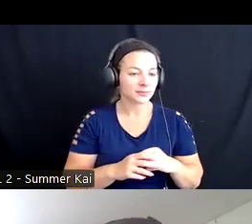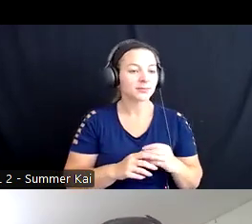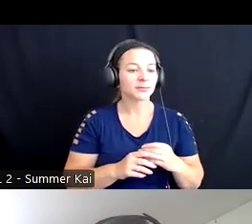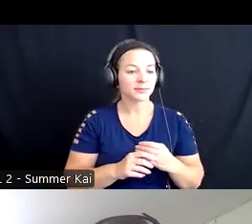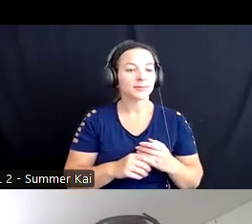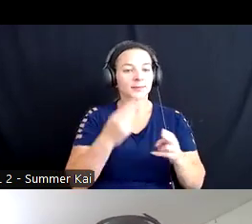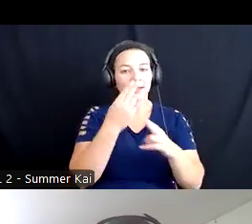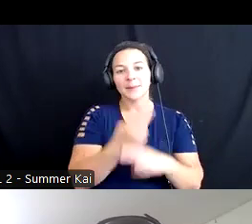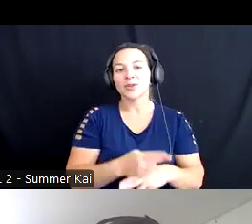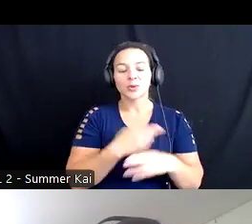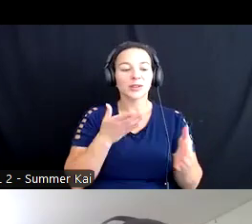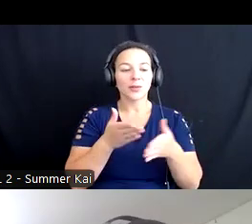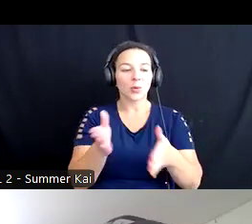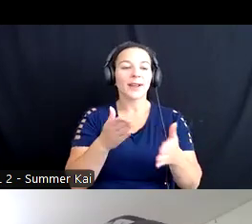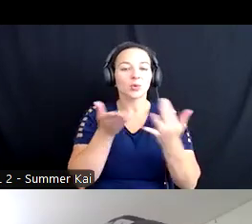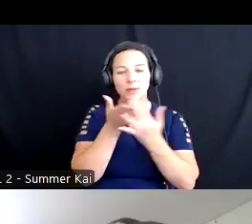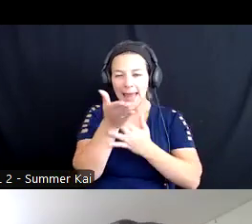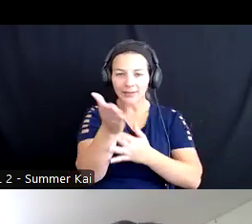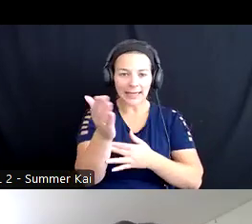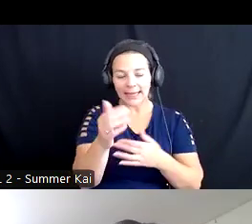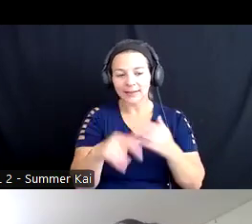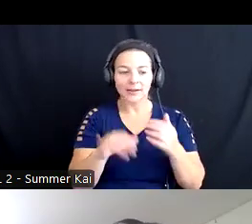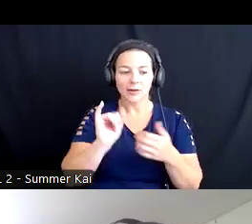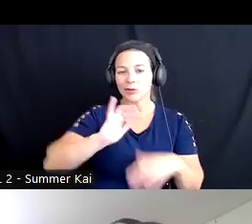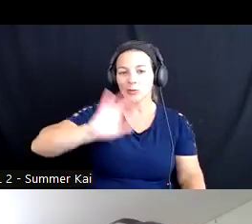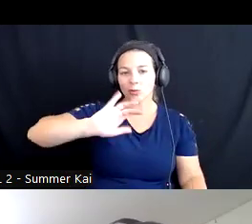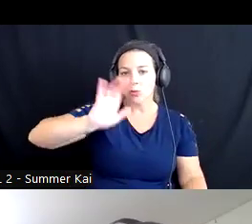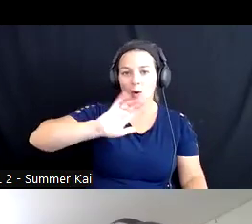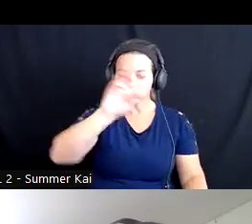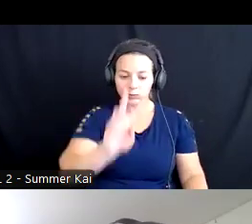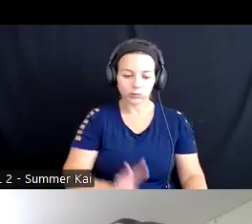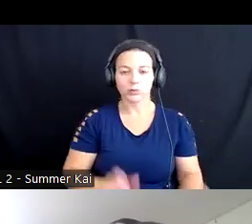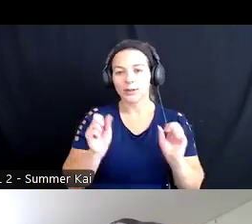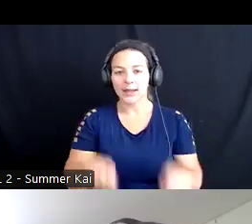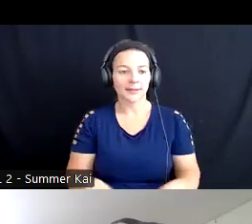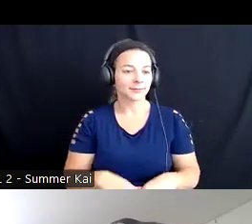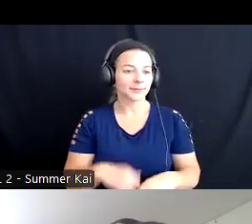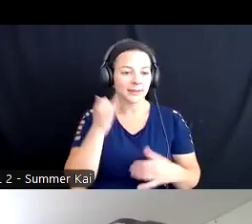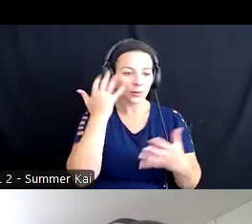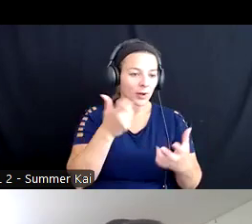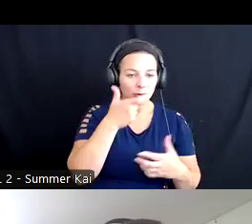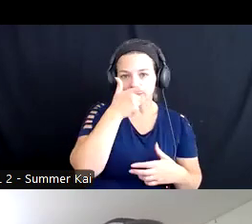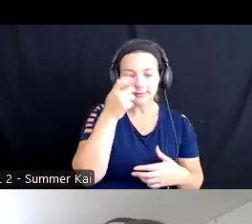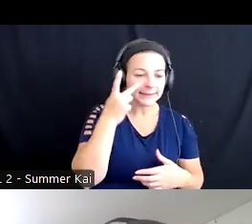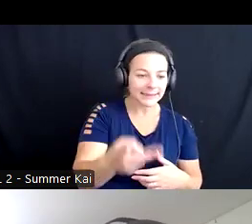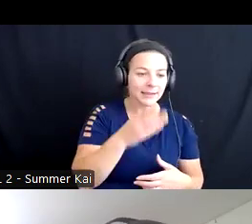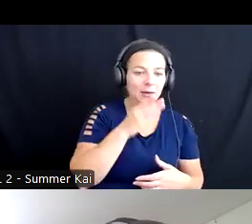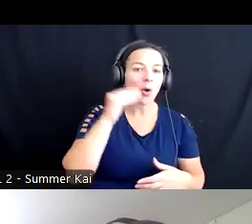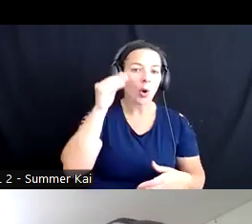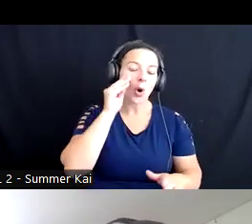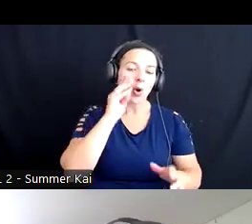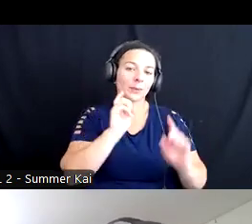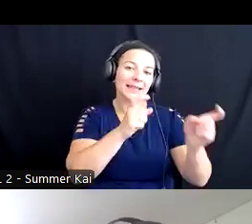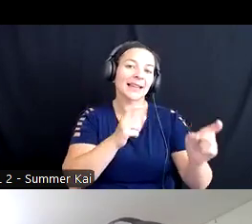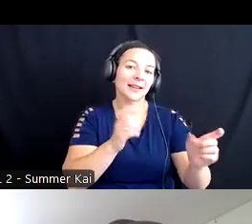way to navigate throughout the page as well as scrolling. So, for example, if we wish to take a closer look at home delivered meals right now, we